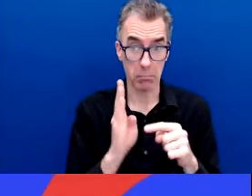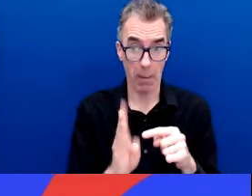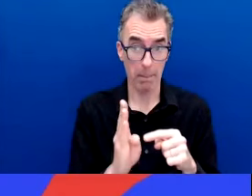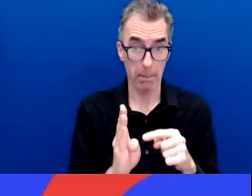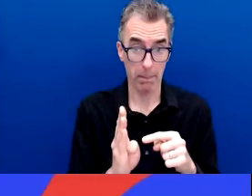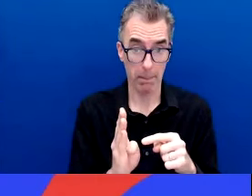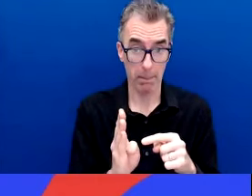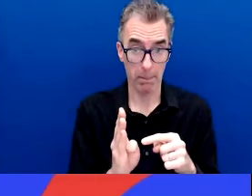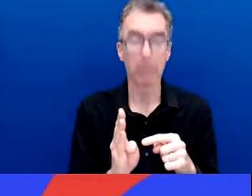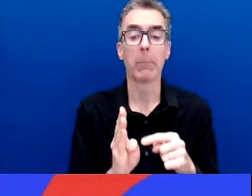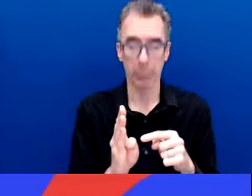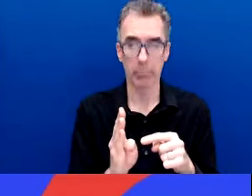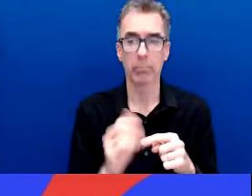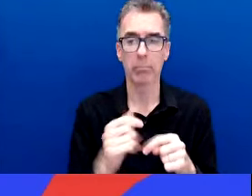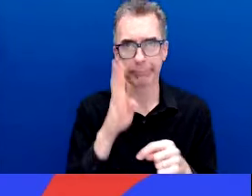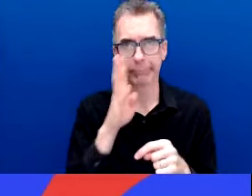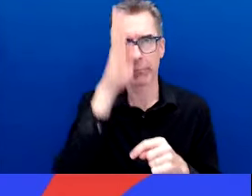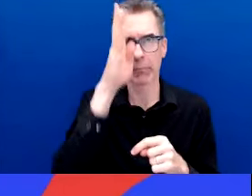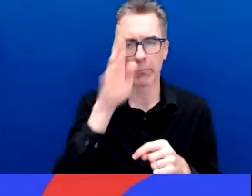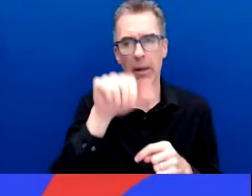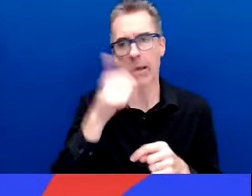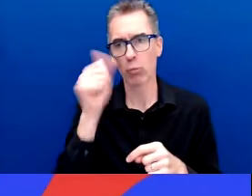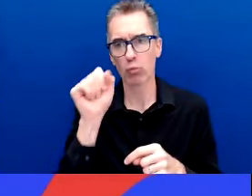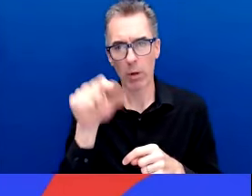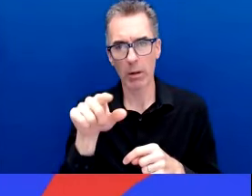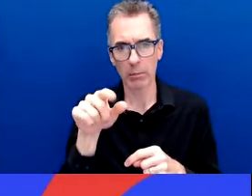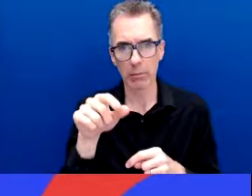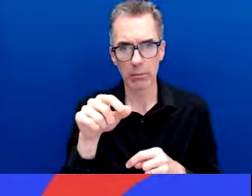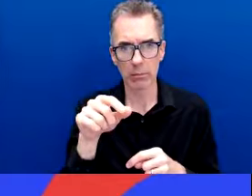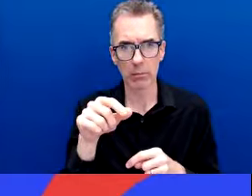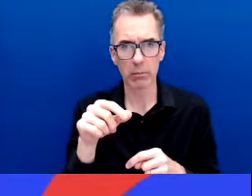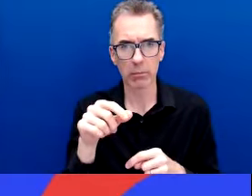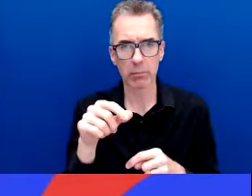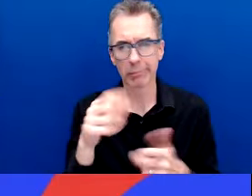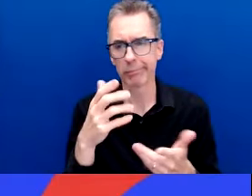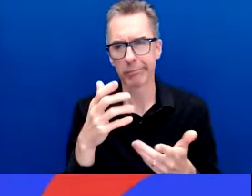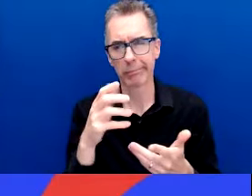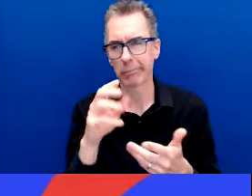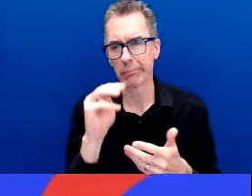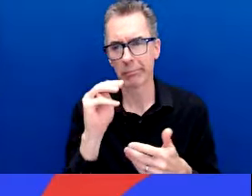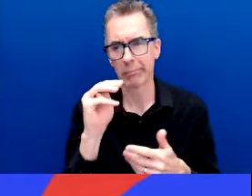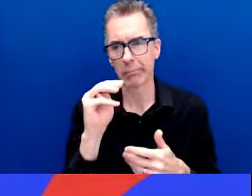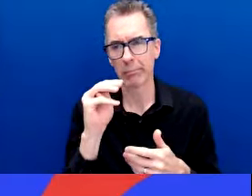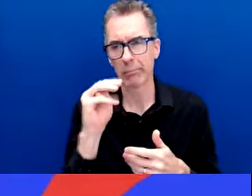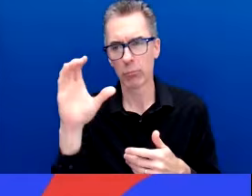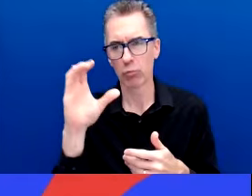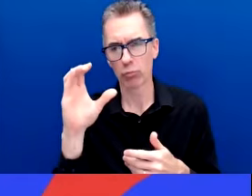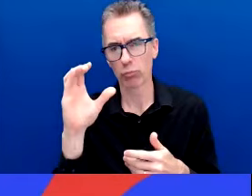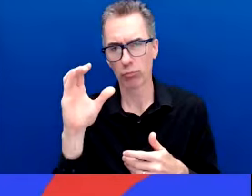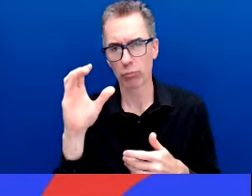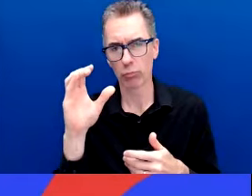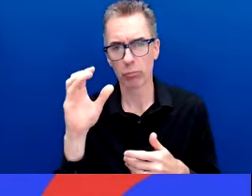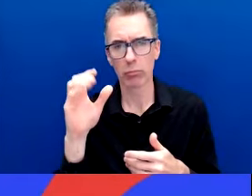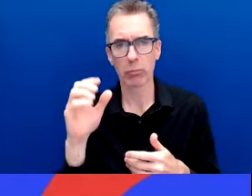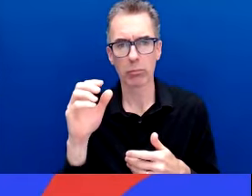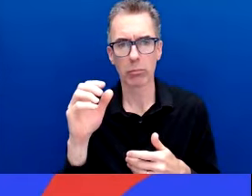point. I made a different question here. I didn't walk through it. This one's just a multiple answer, I believe. But it shows you, like, I